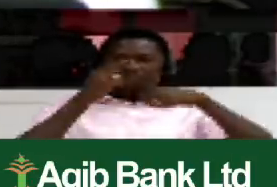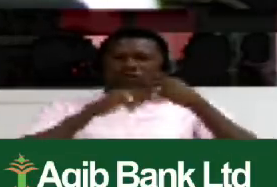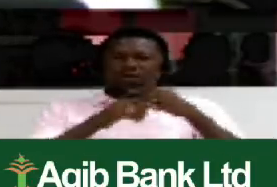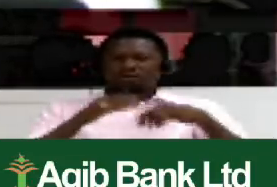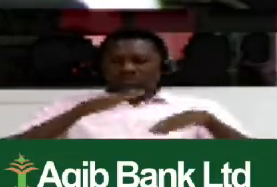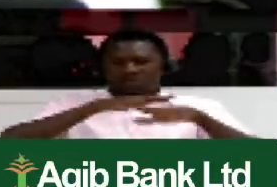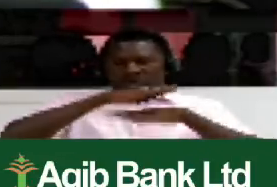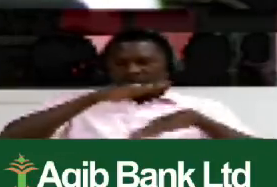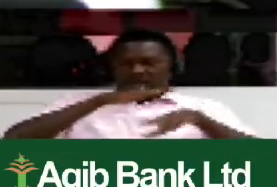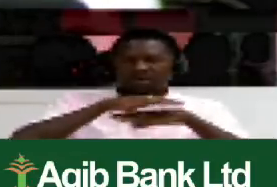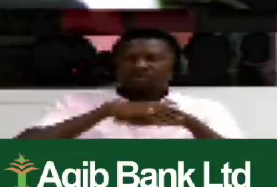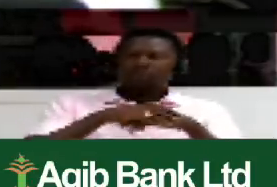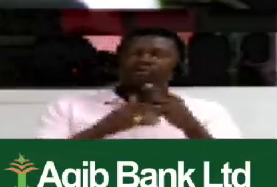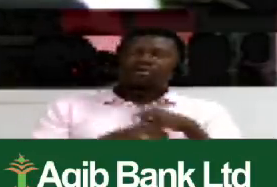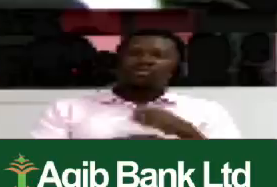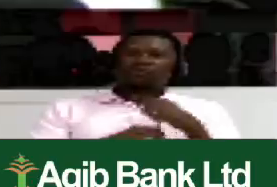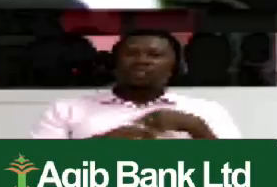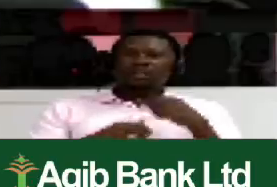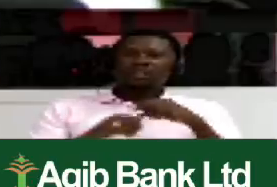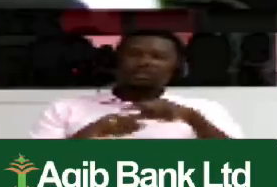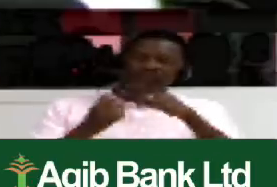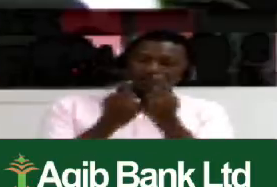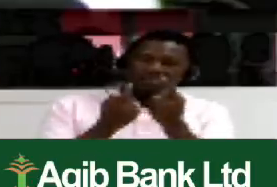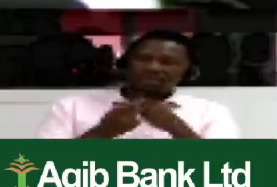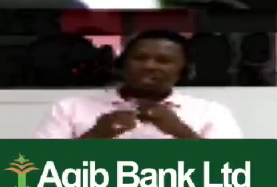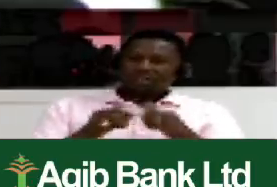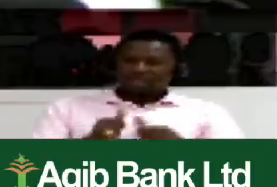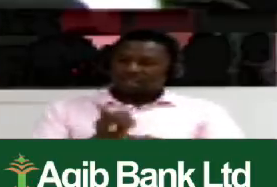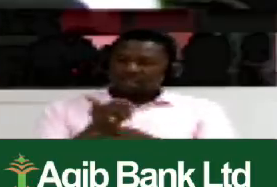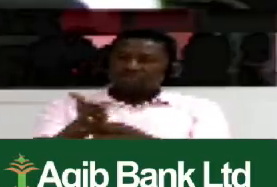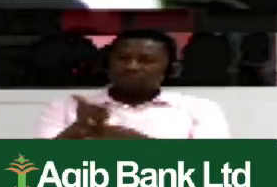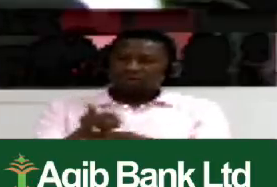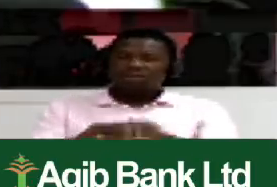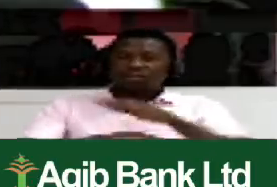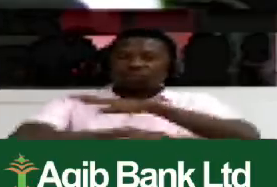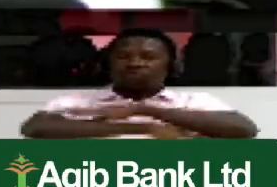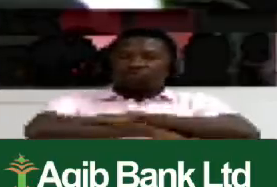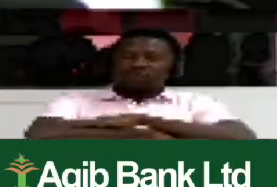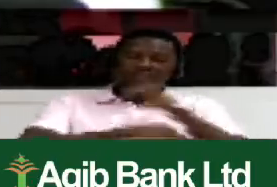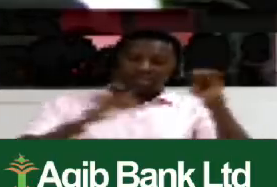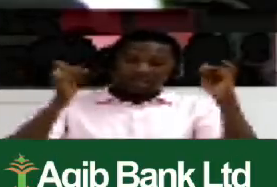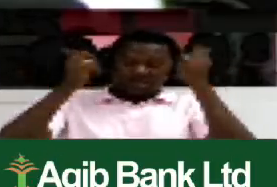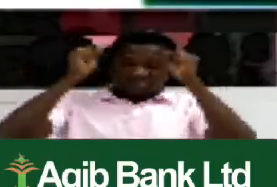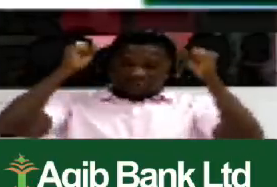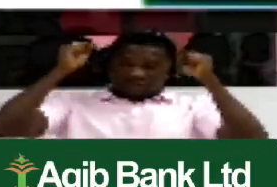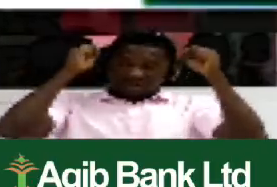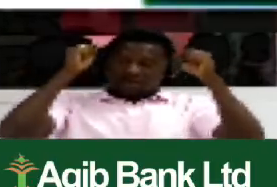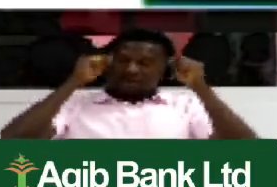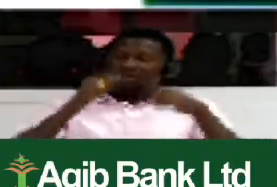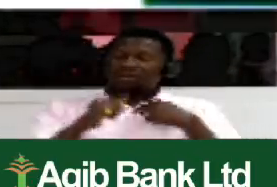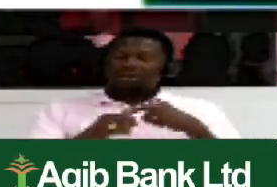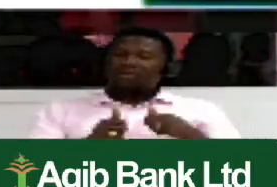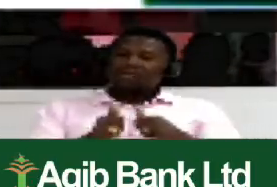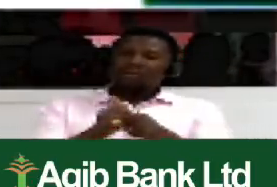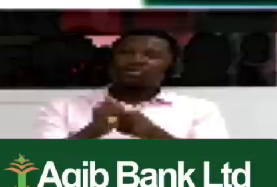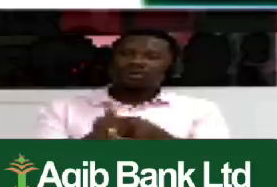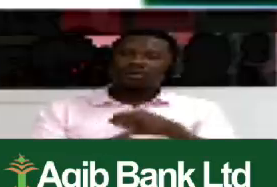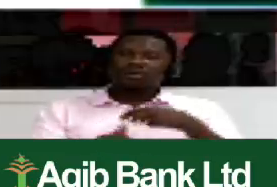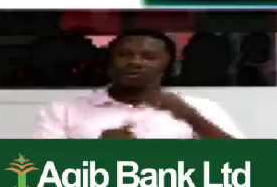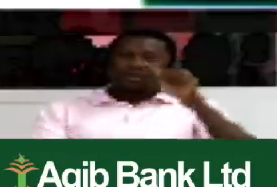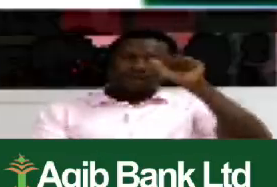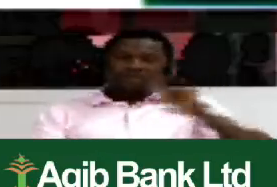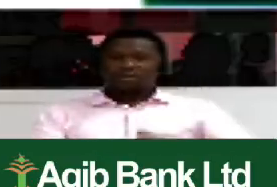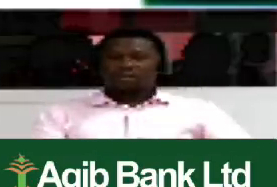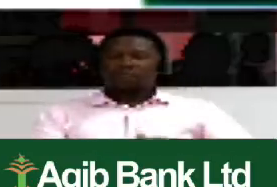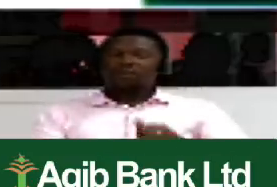the events that led to the student demonstrations of April 10 and 11, 2000. And then we will focus on the